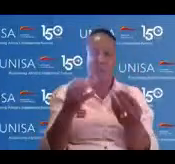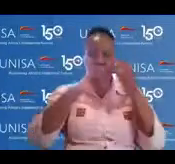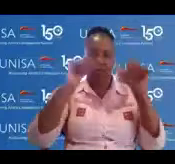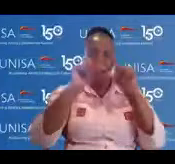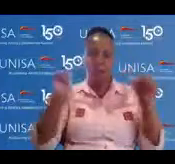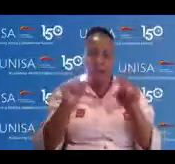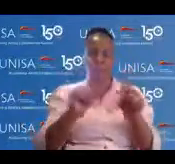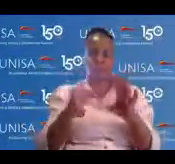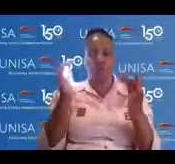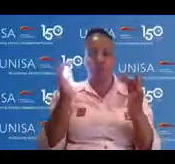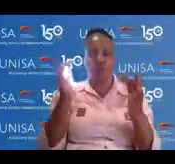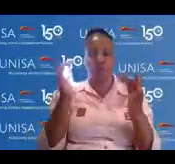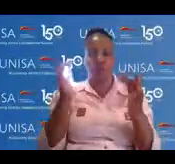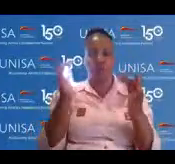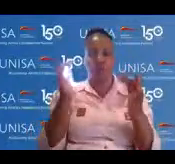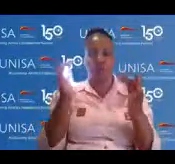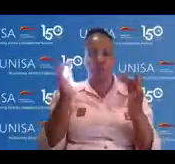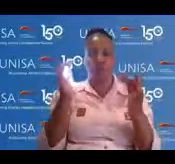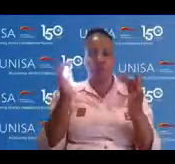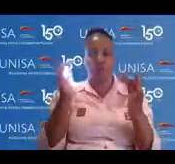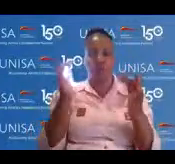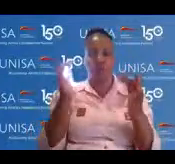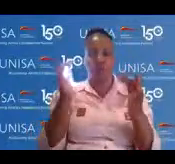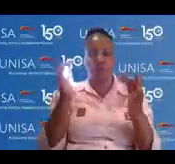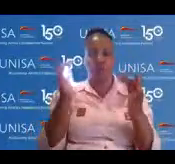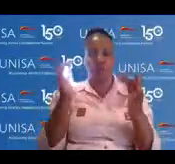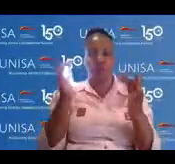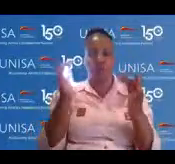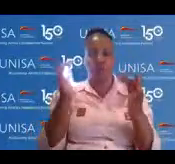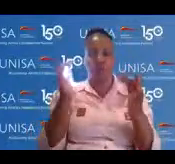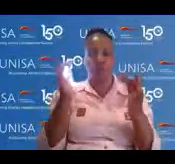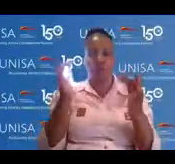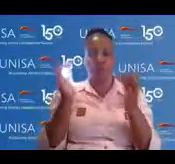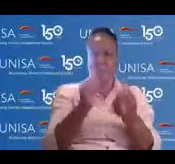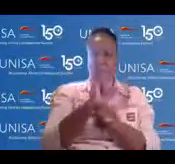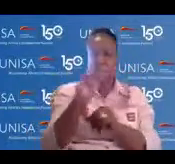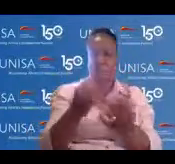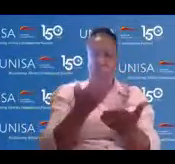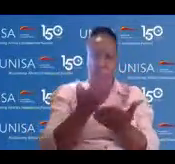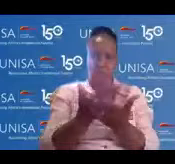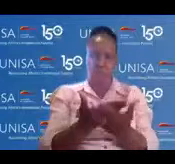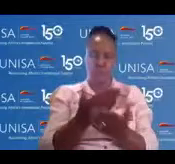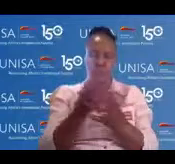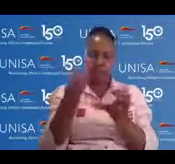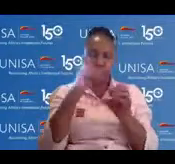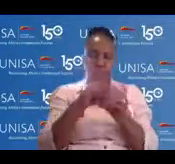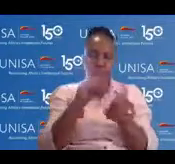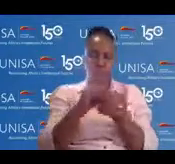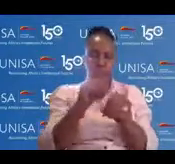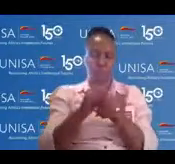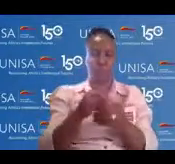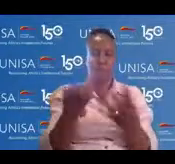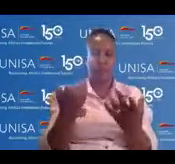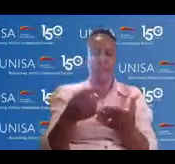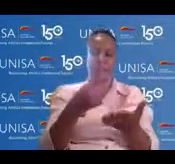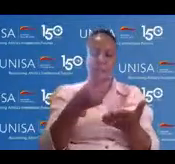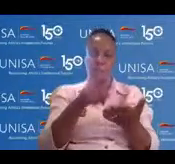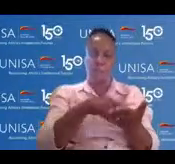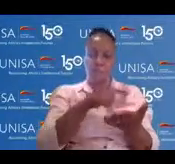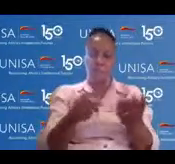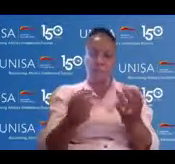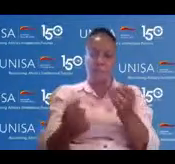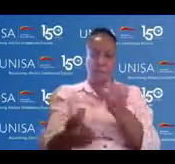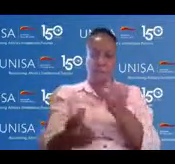full description of your challenge, as well as, if possible, please include the exact error, which will be your screen where